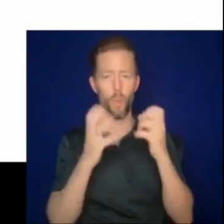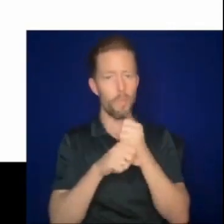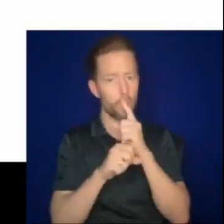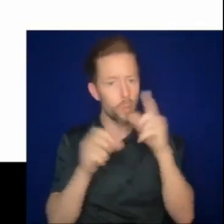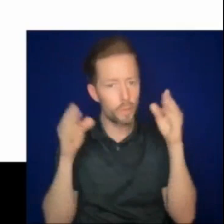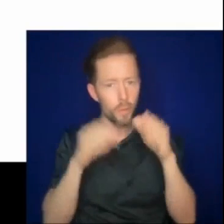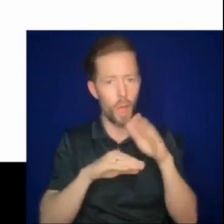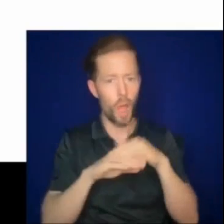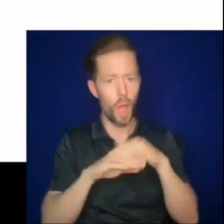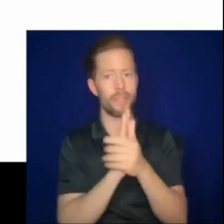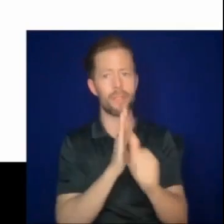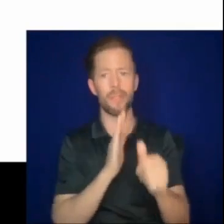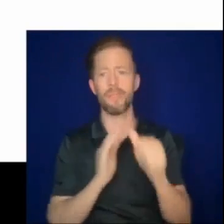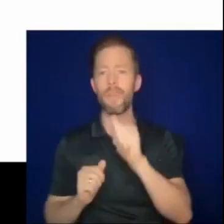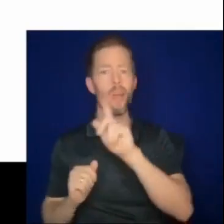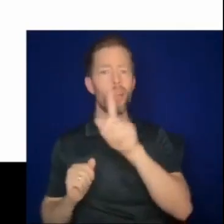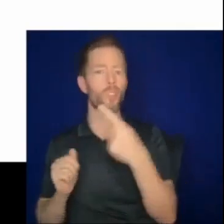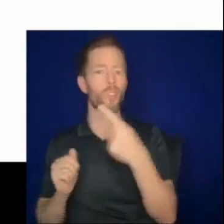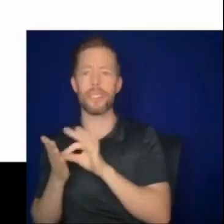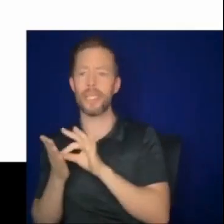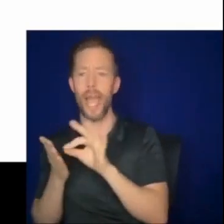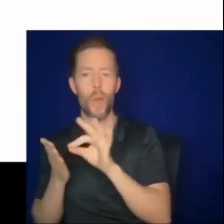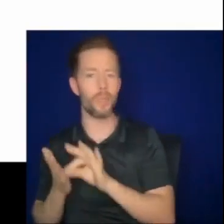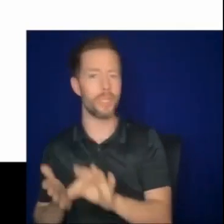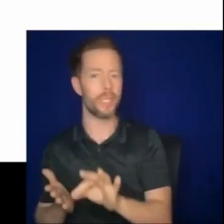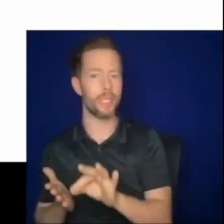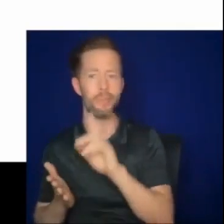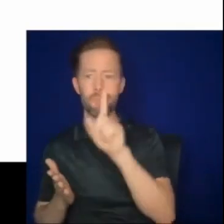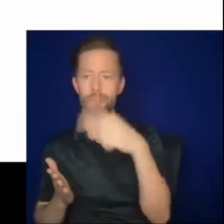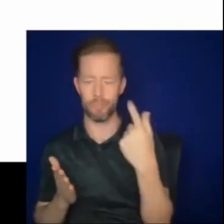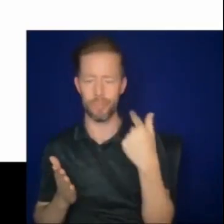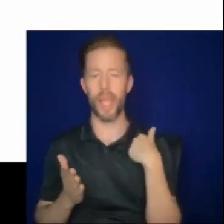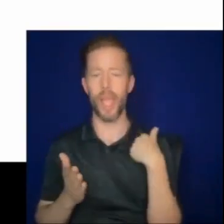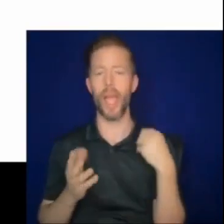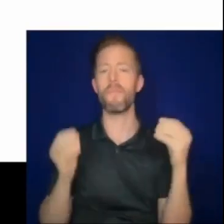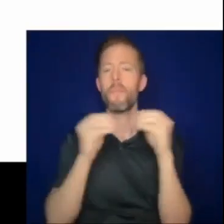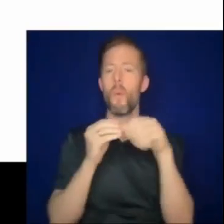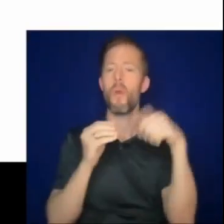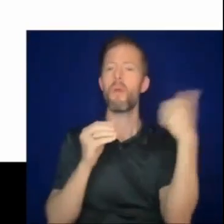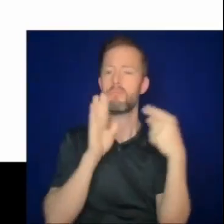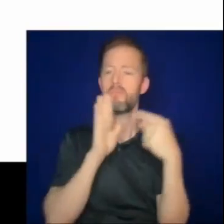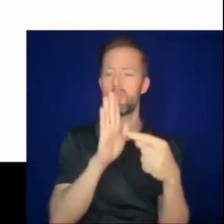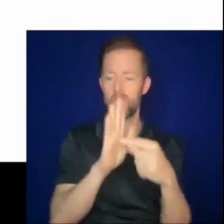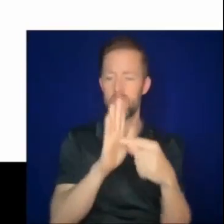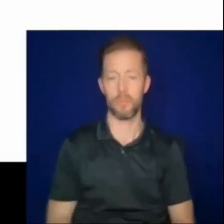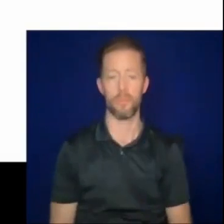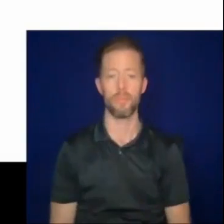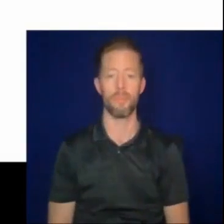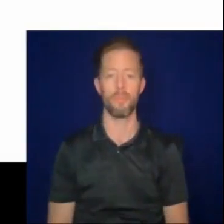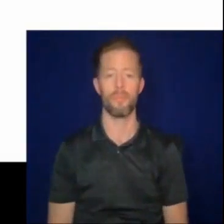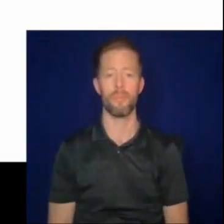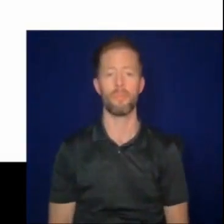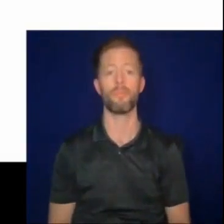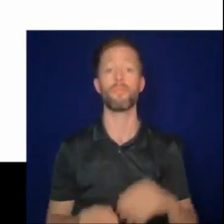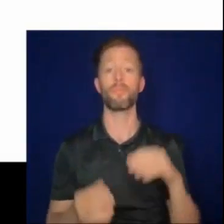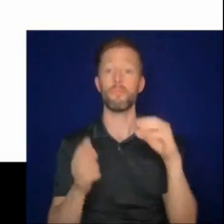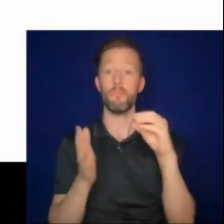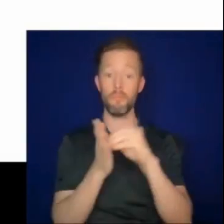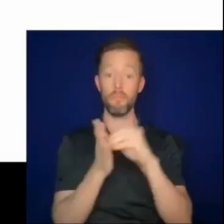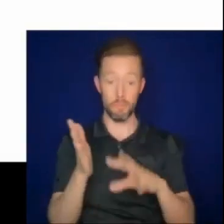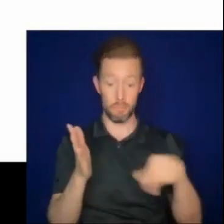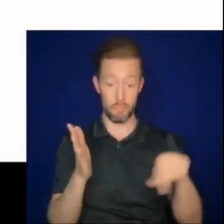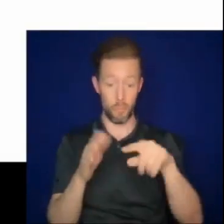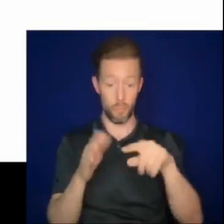asking. And we want to make sure we're focusing on skills beyond just counting. And I have some examples of that on the next slide. You want to make sure